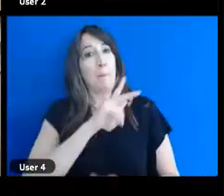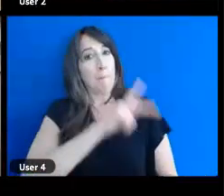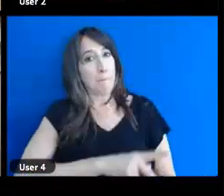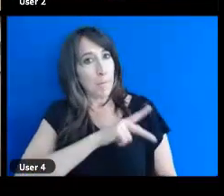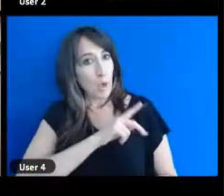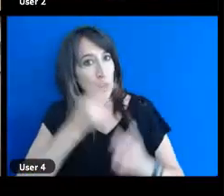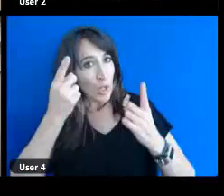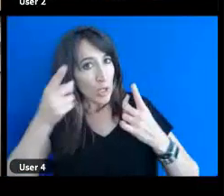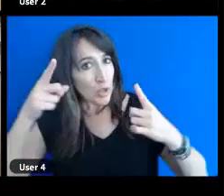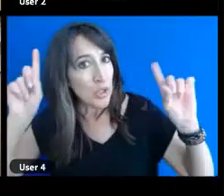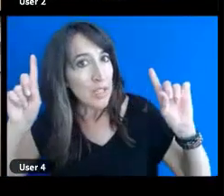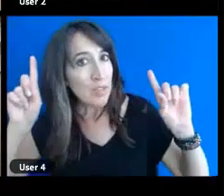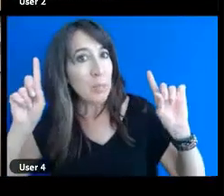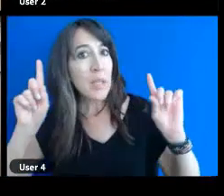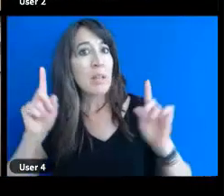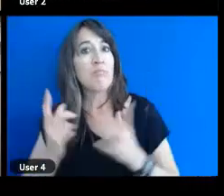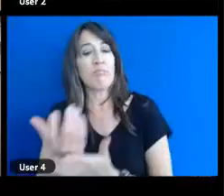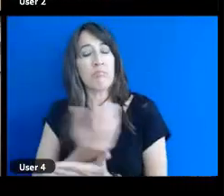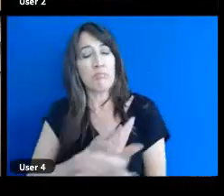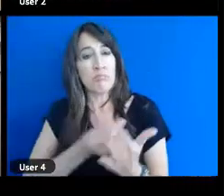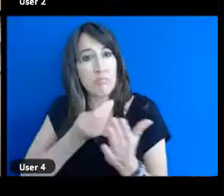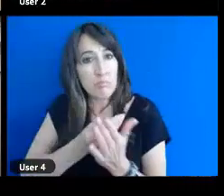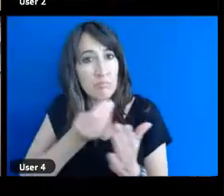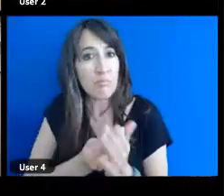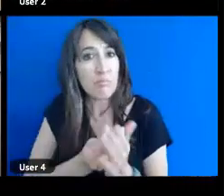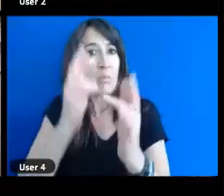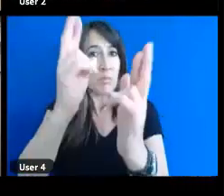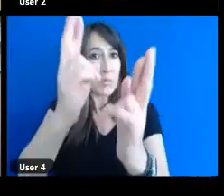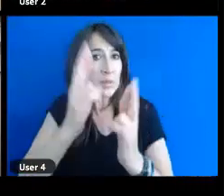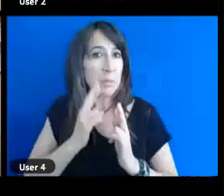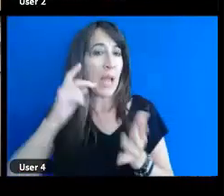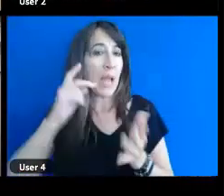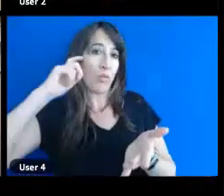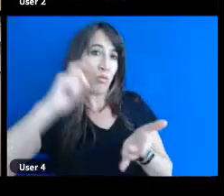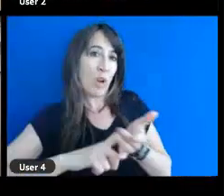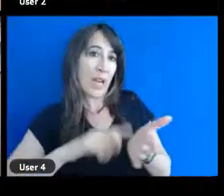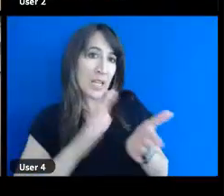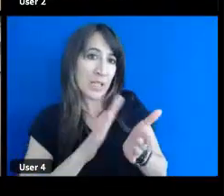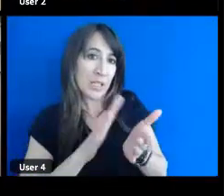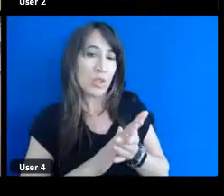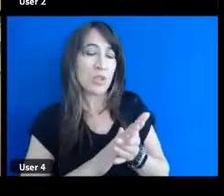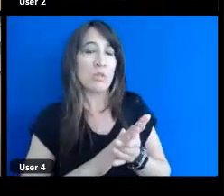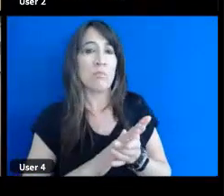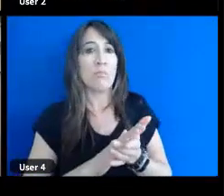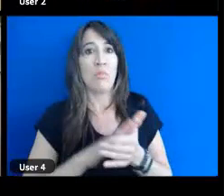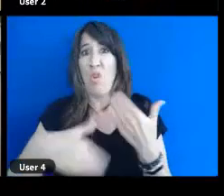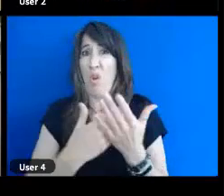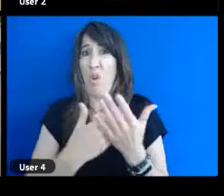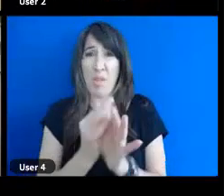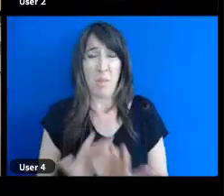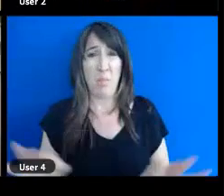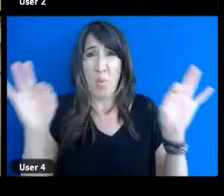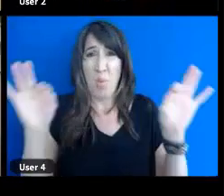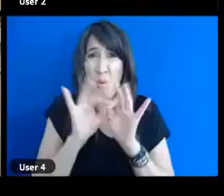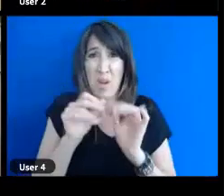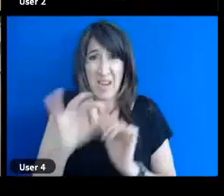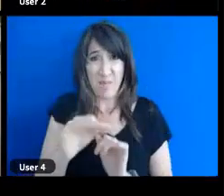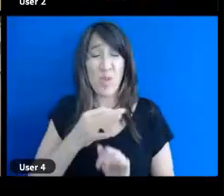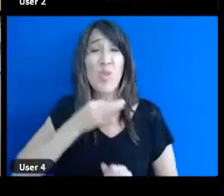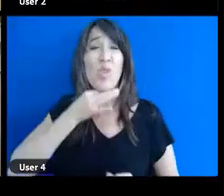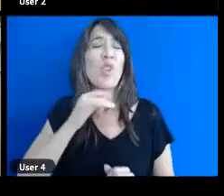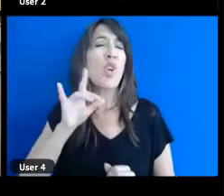A sense of autonomy, personal achievement, respect, recognition. And I will say that all of these